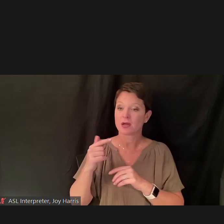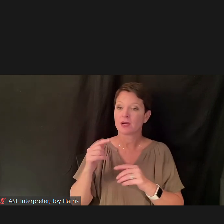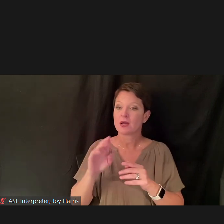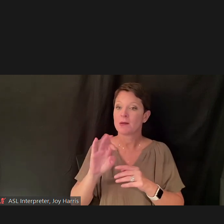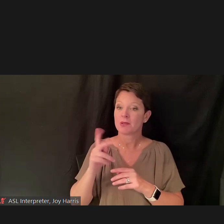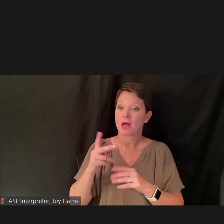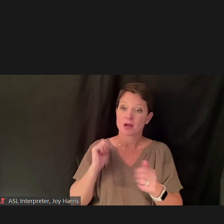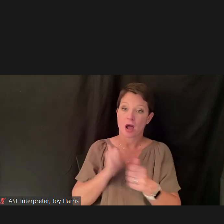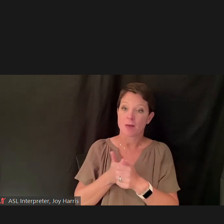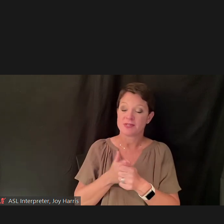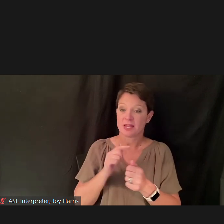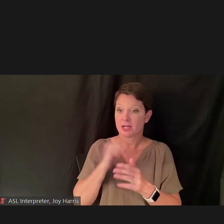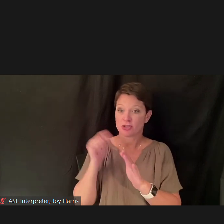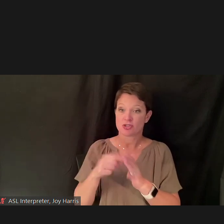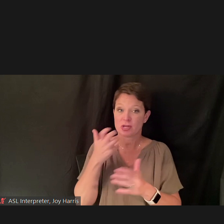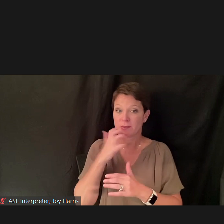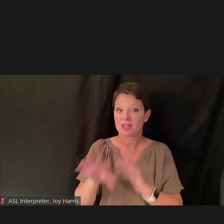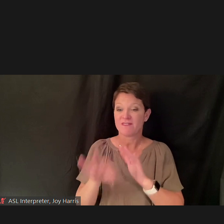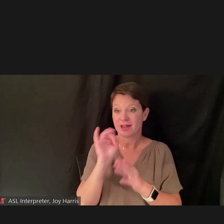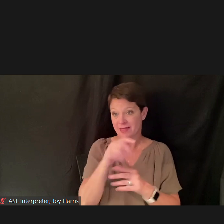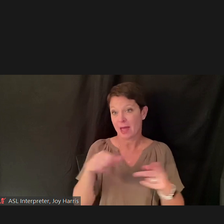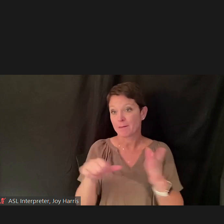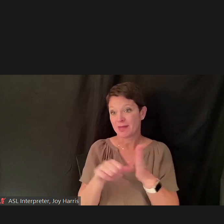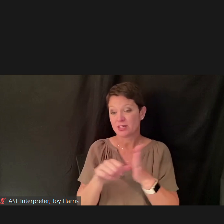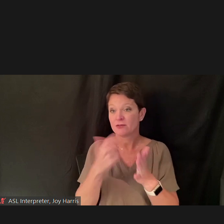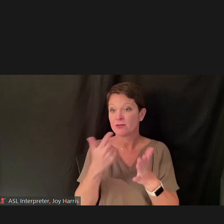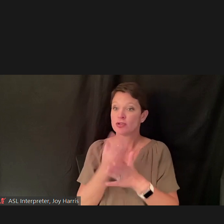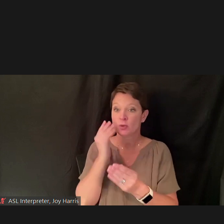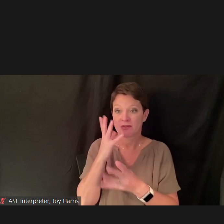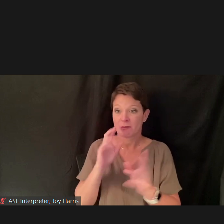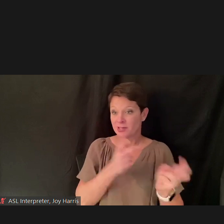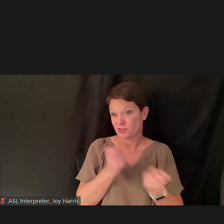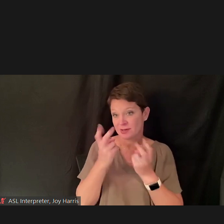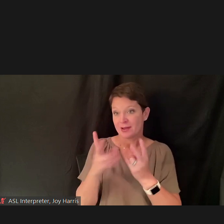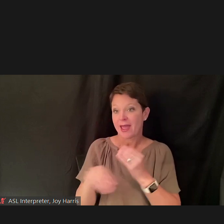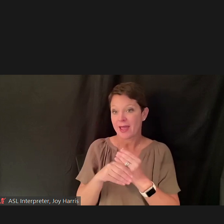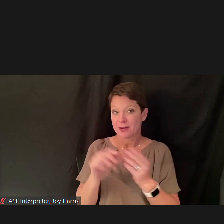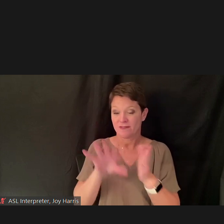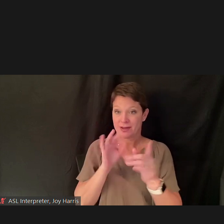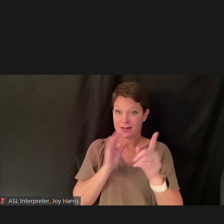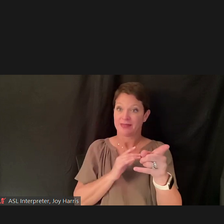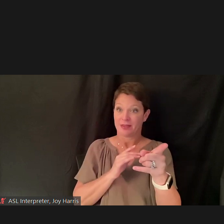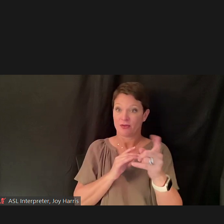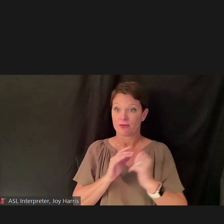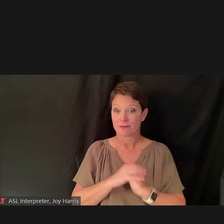heat, you'll find it cuando on this haya page here. alguna alerta de calor.